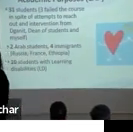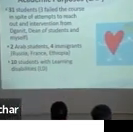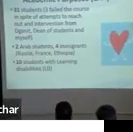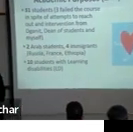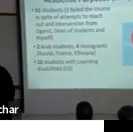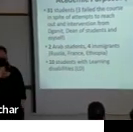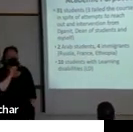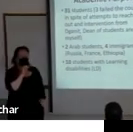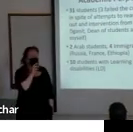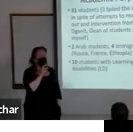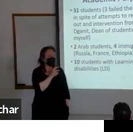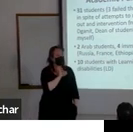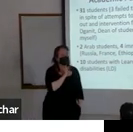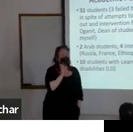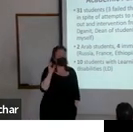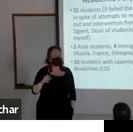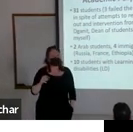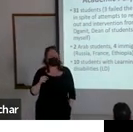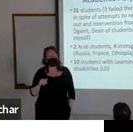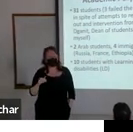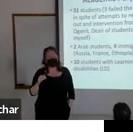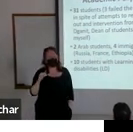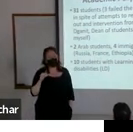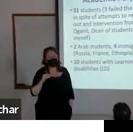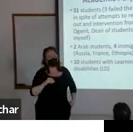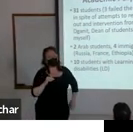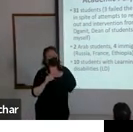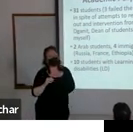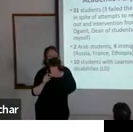about. And I felt that the students